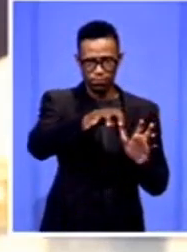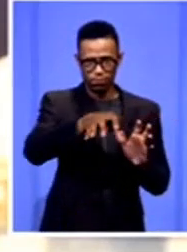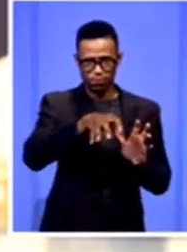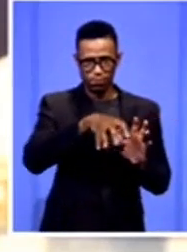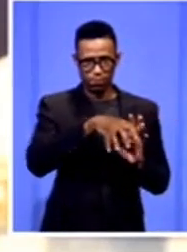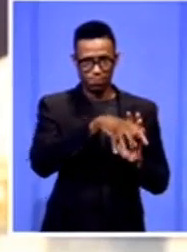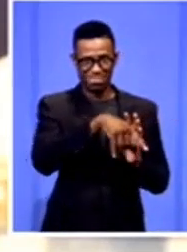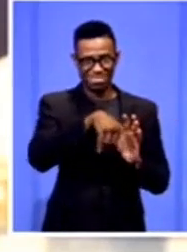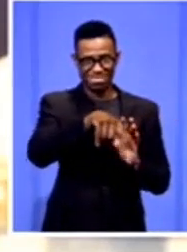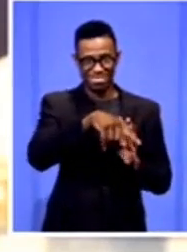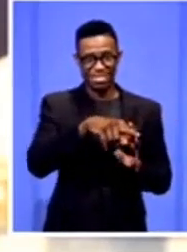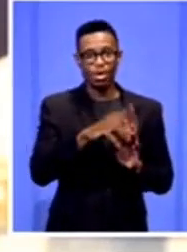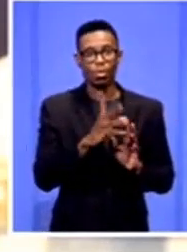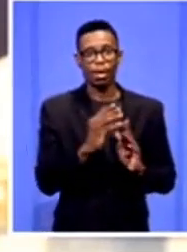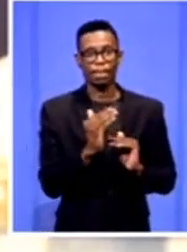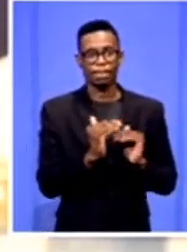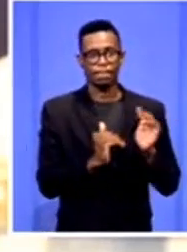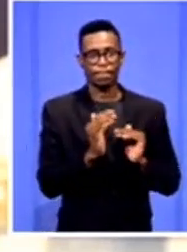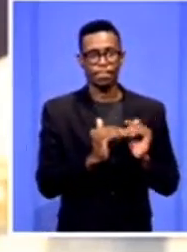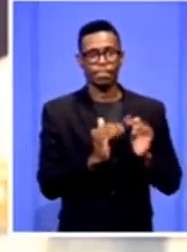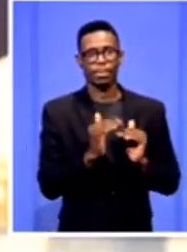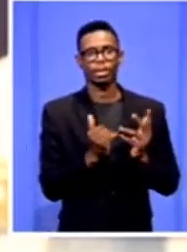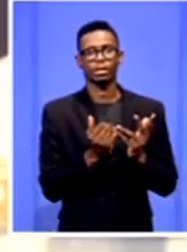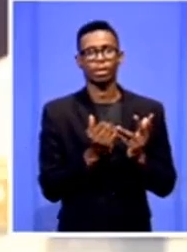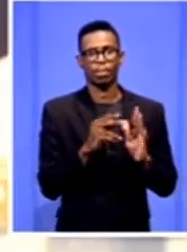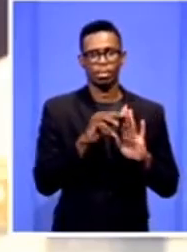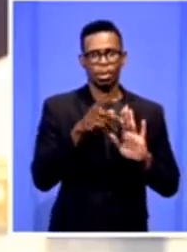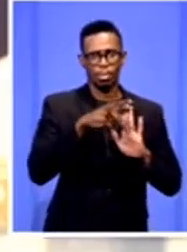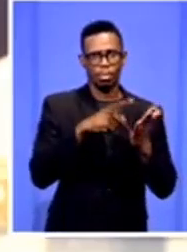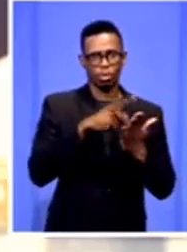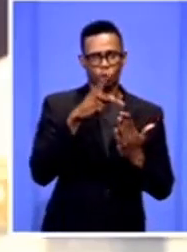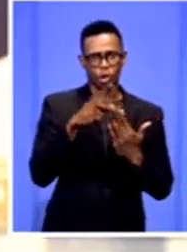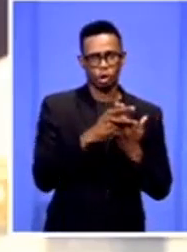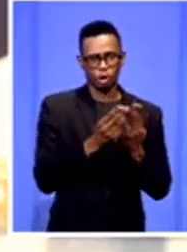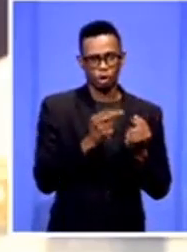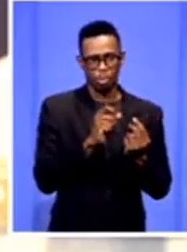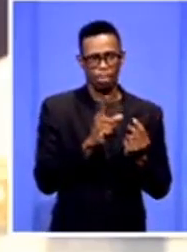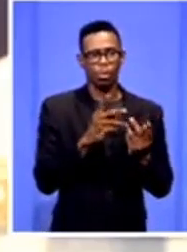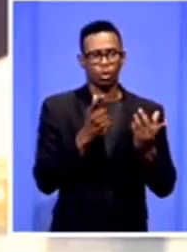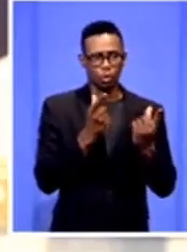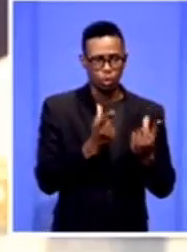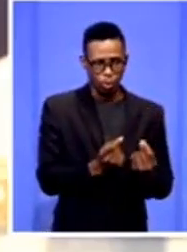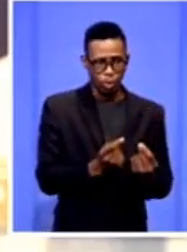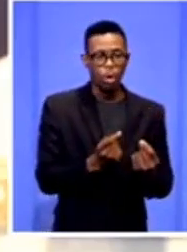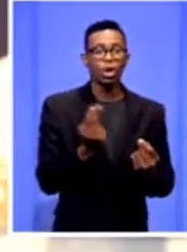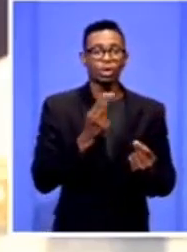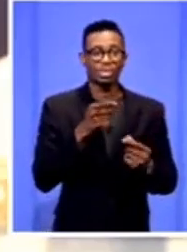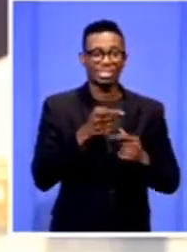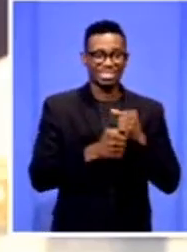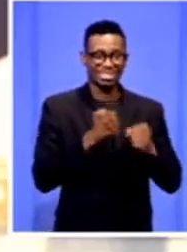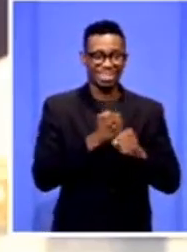and launched by the end of this financial year. But I've also learned that most of